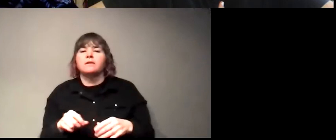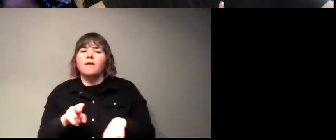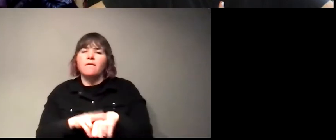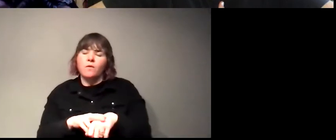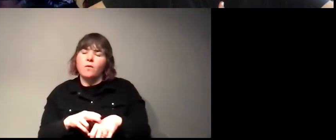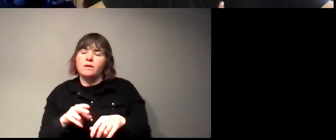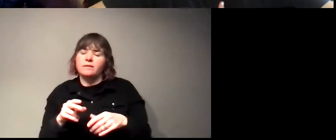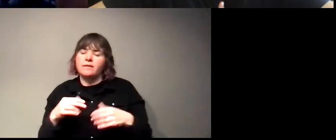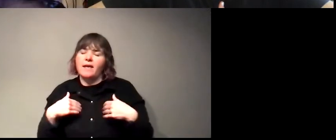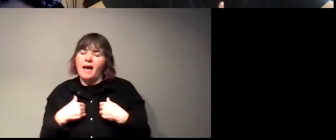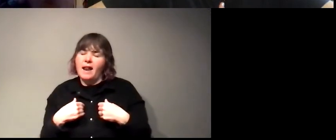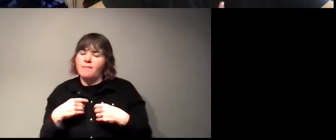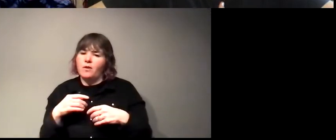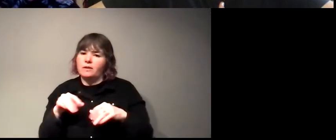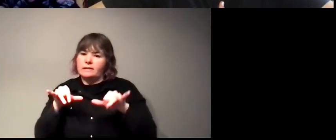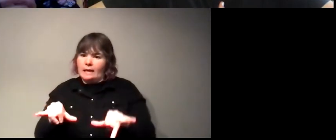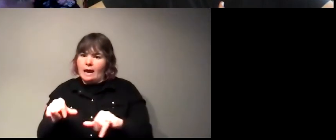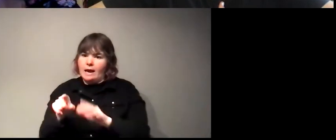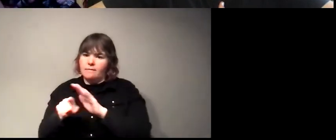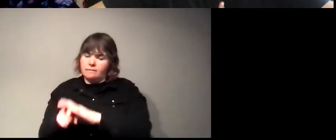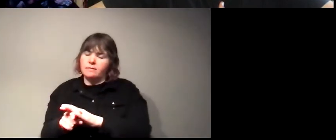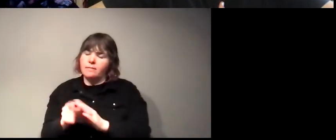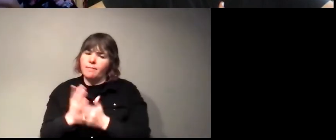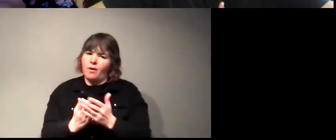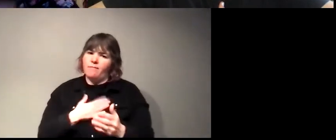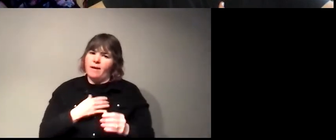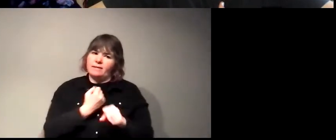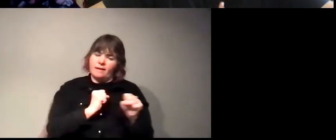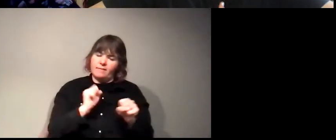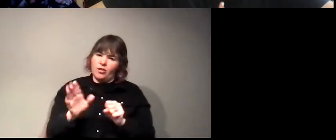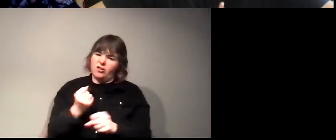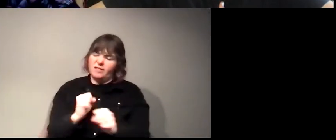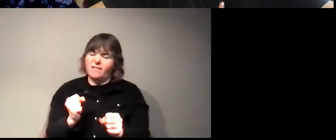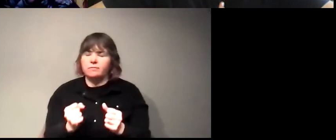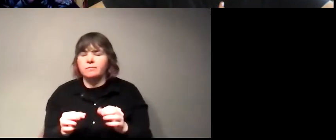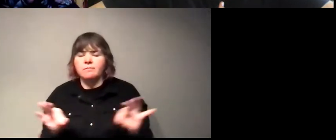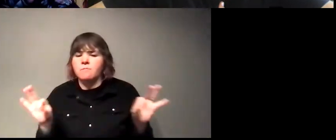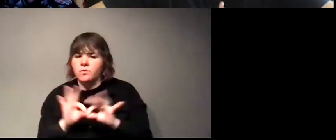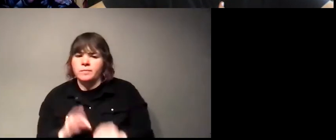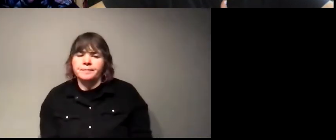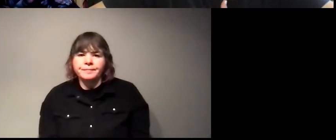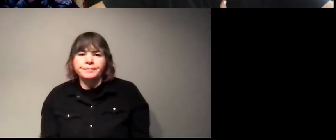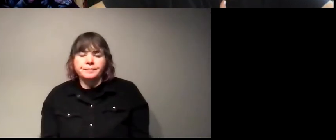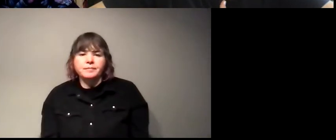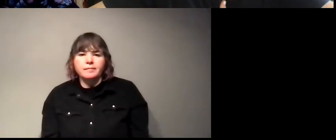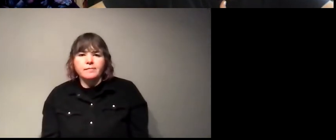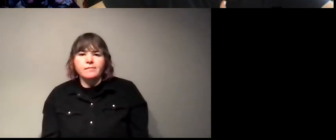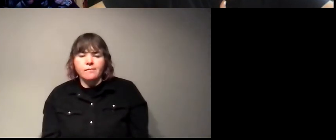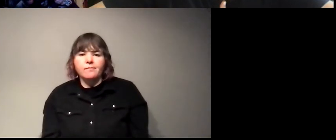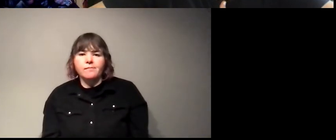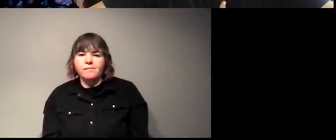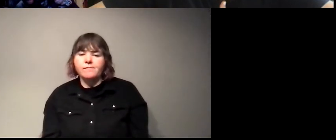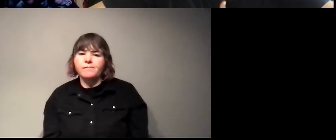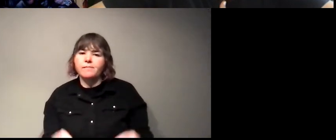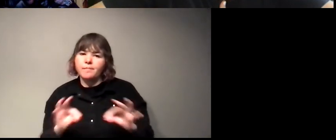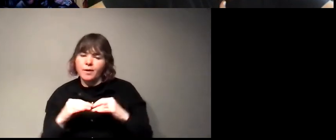restrained is part of our own safety. So we're always thinking about those two things. Those are very, very important. But yeah, we want to make sure our animals